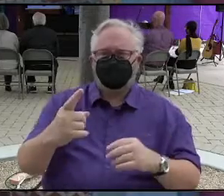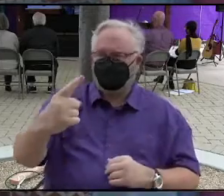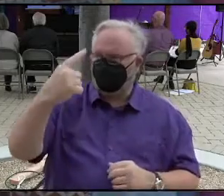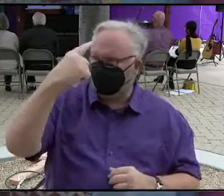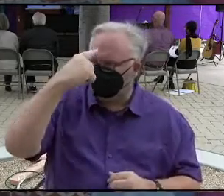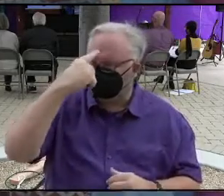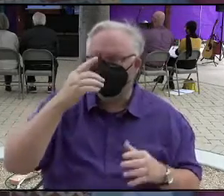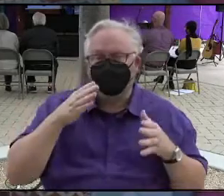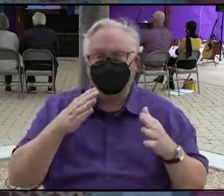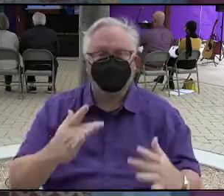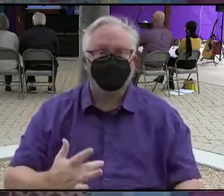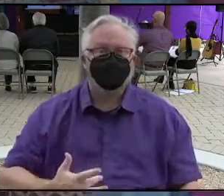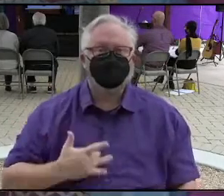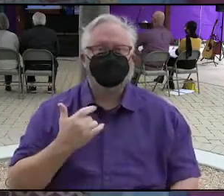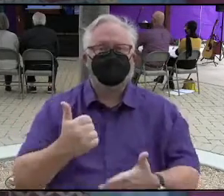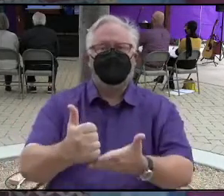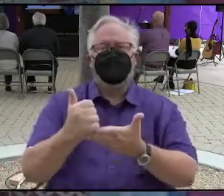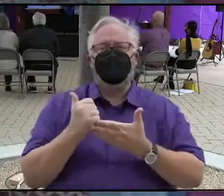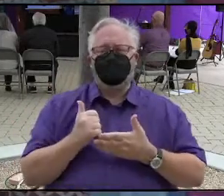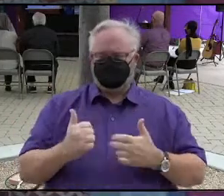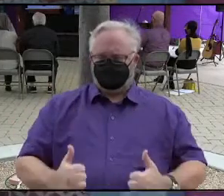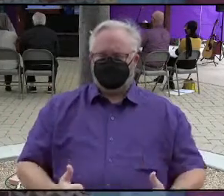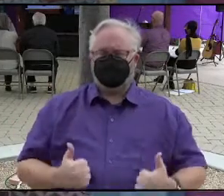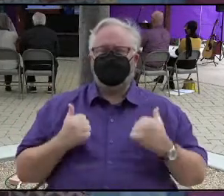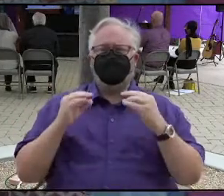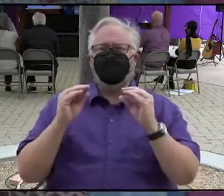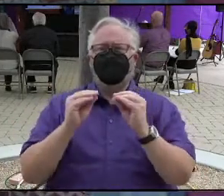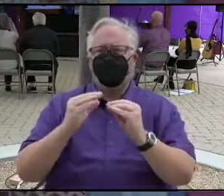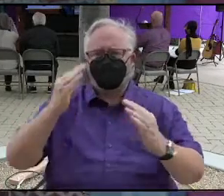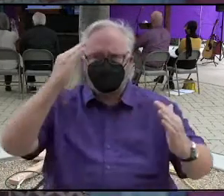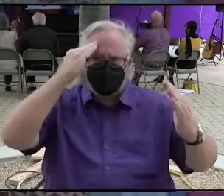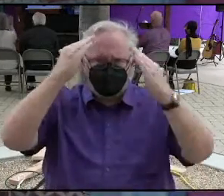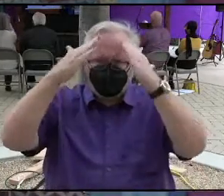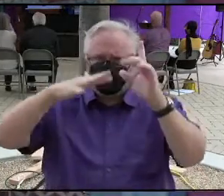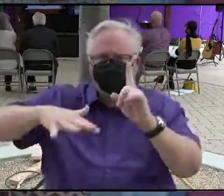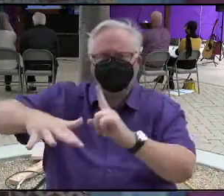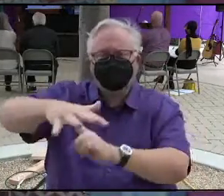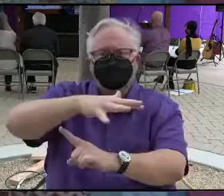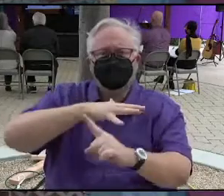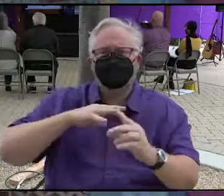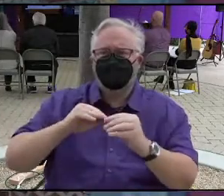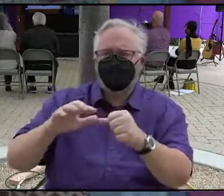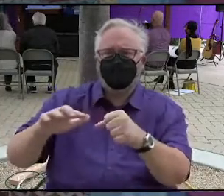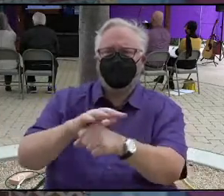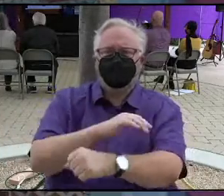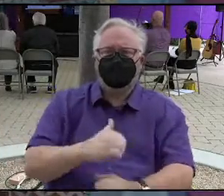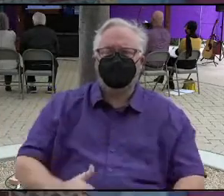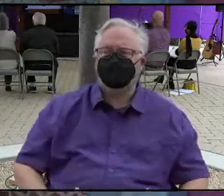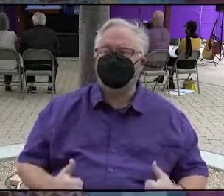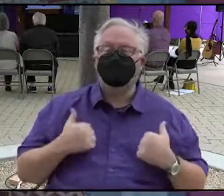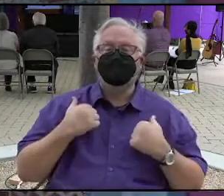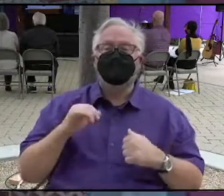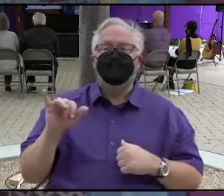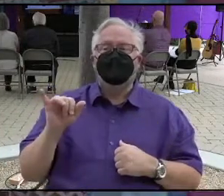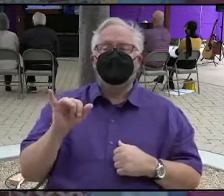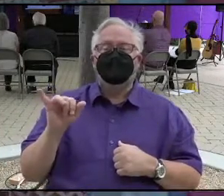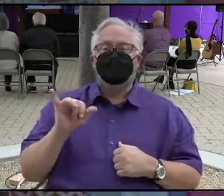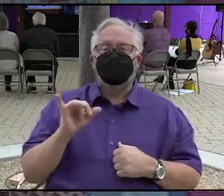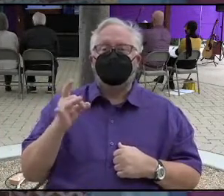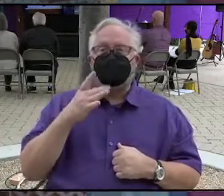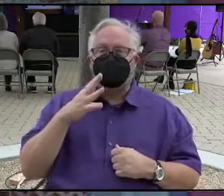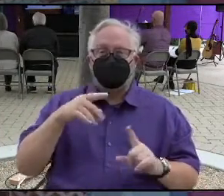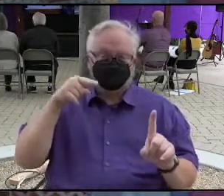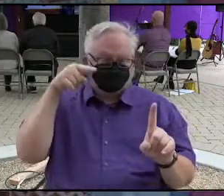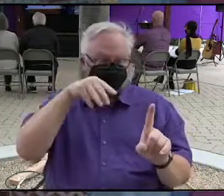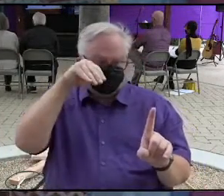that helps us live more consciously and fully. Stories shine a light, like a flashlight, like a laser